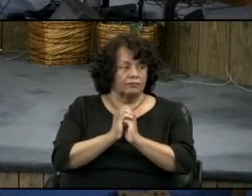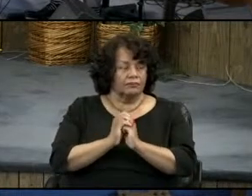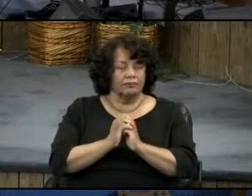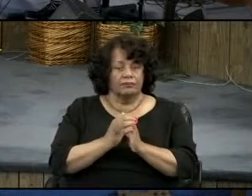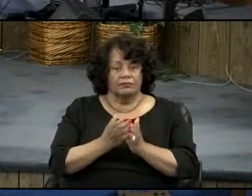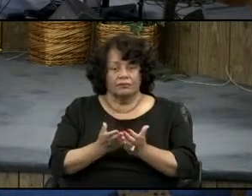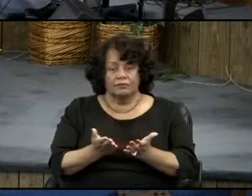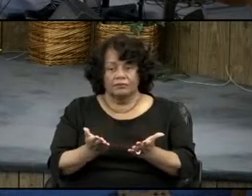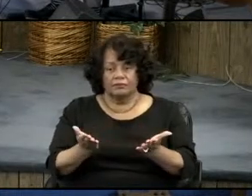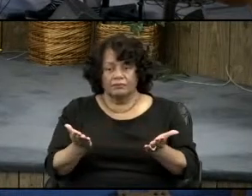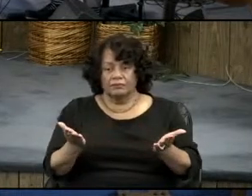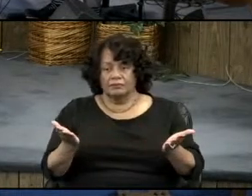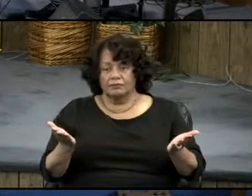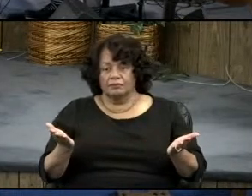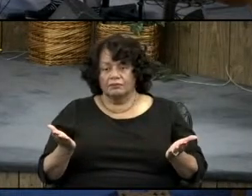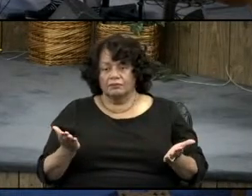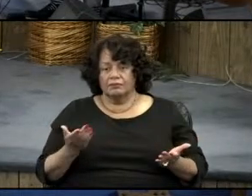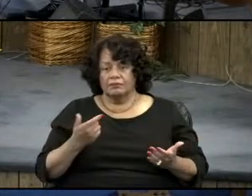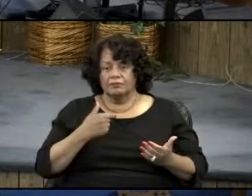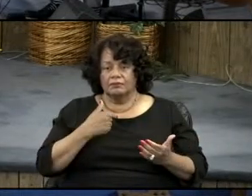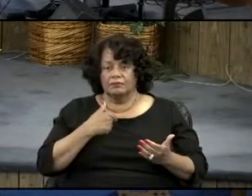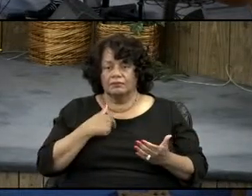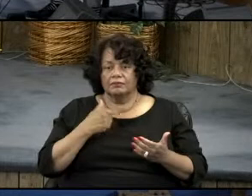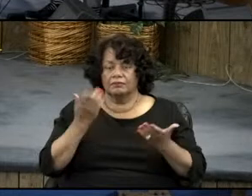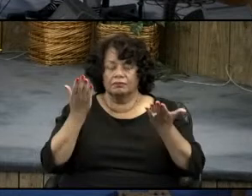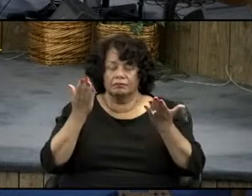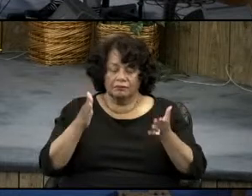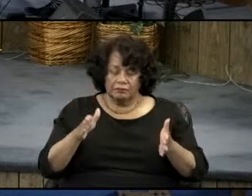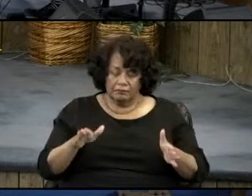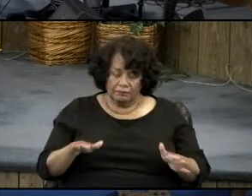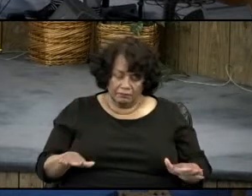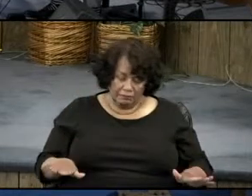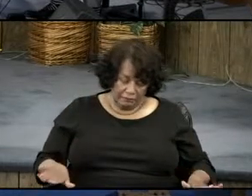worship. Here I am. Here I am to